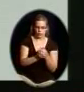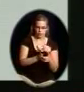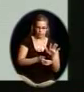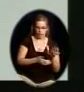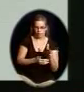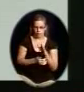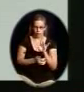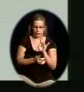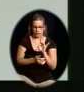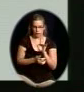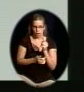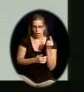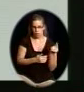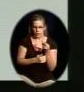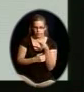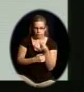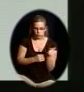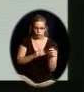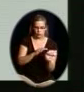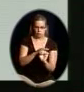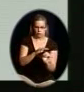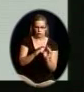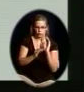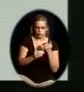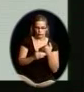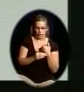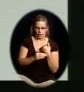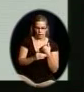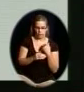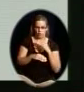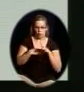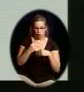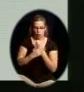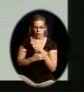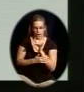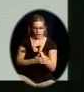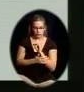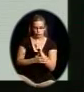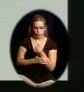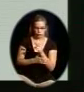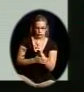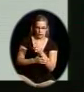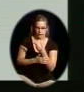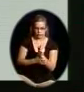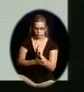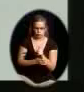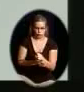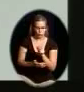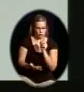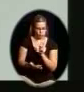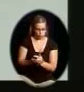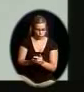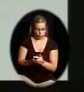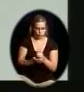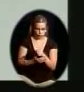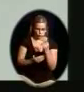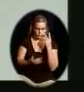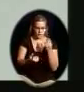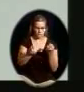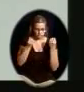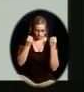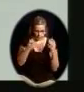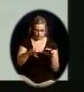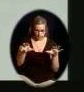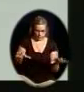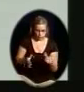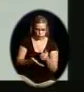be only at a few select elementary schools, but at all 8 of our junior high schools, and you approved that. So you see many actions that